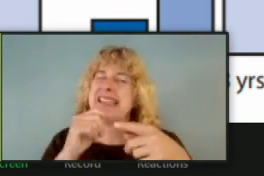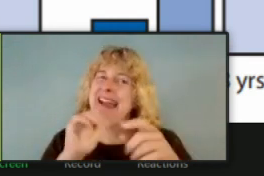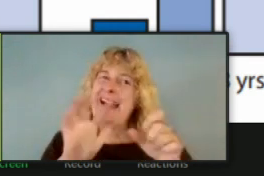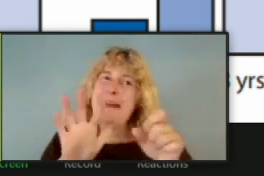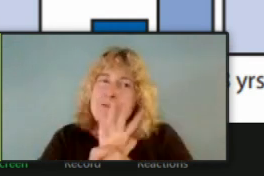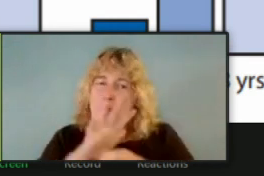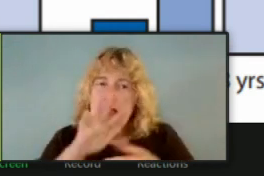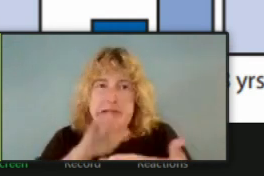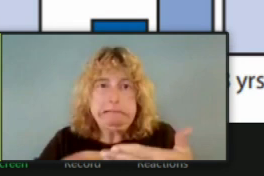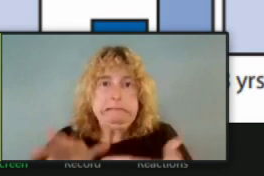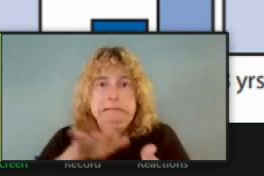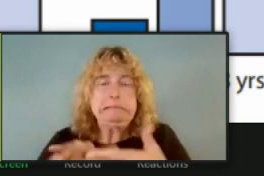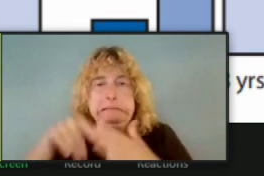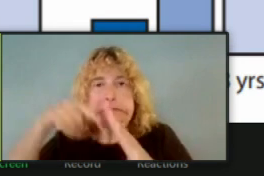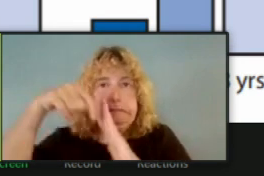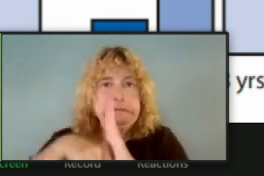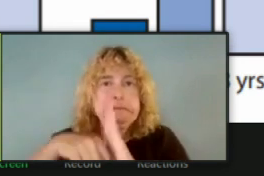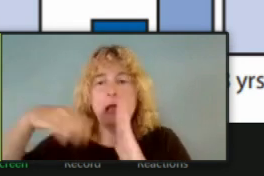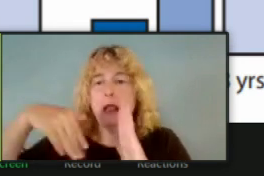news, you know, that